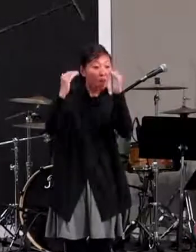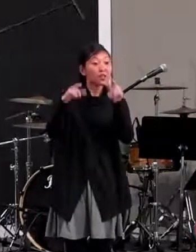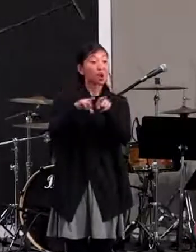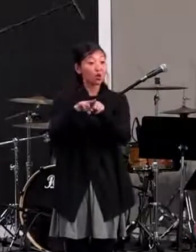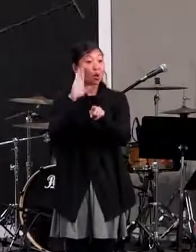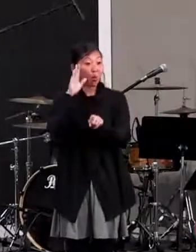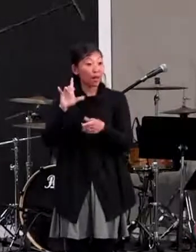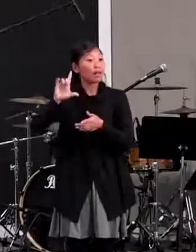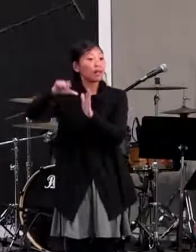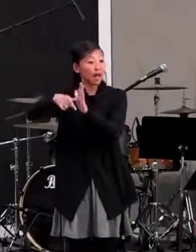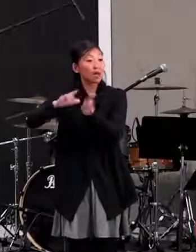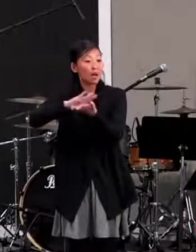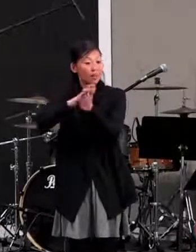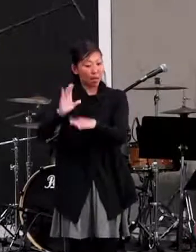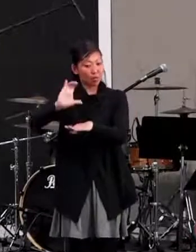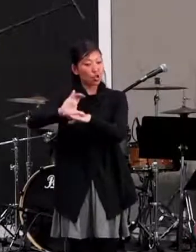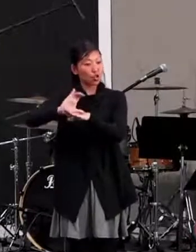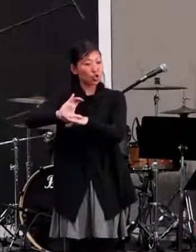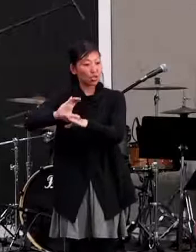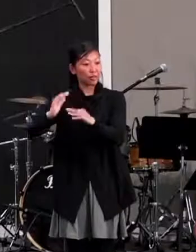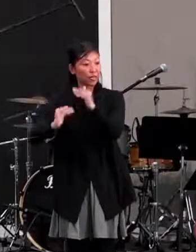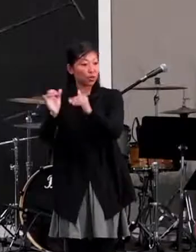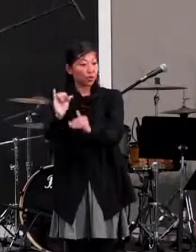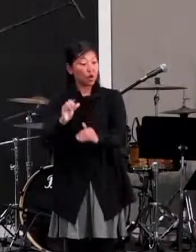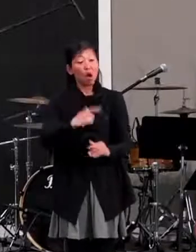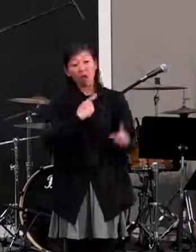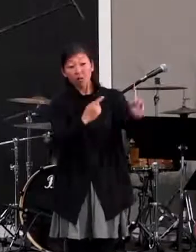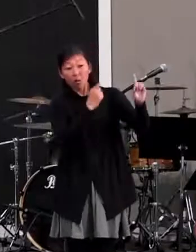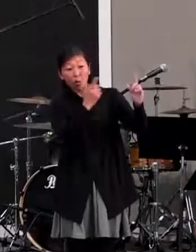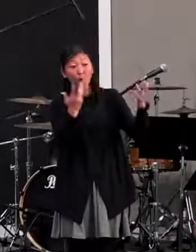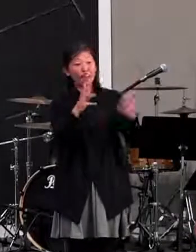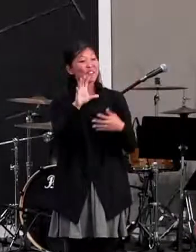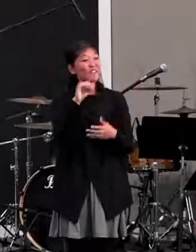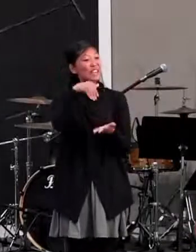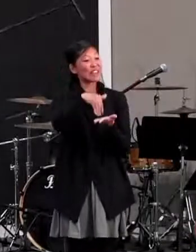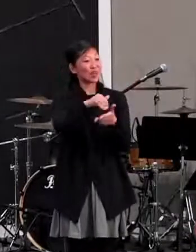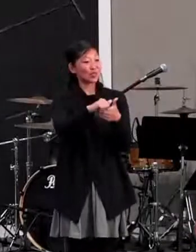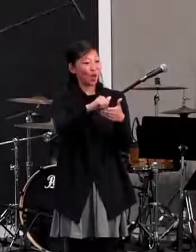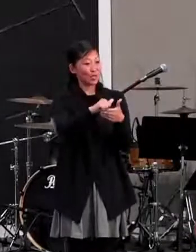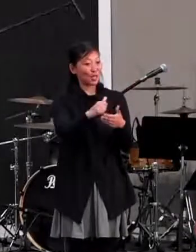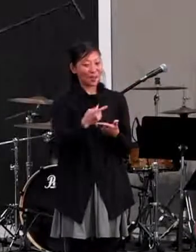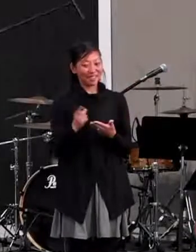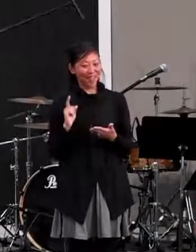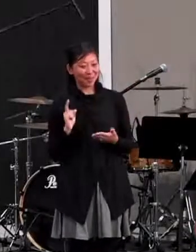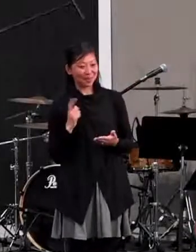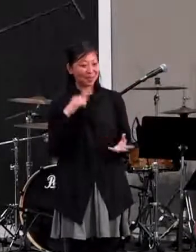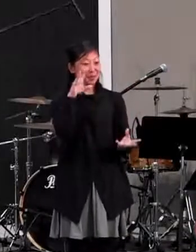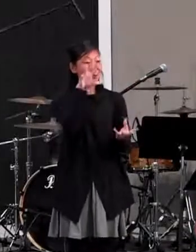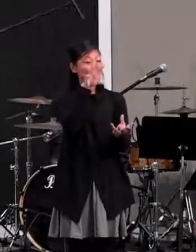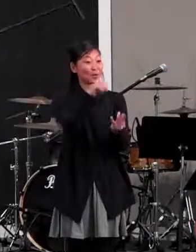well. We set out to raise $50,000. As of last Sunday, we raised